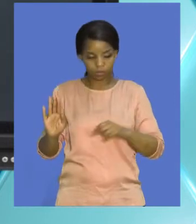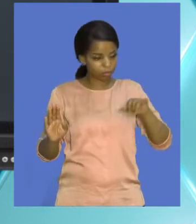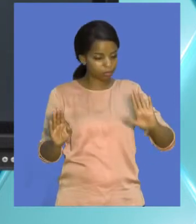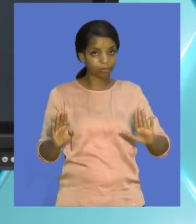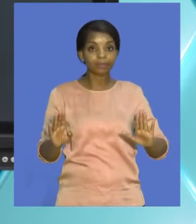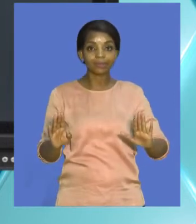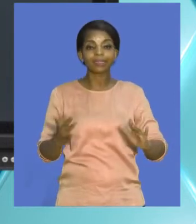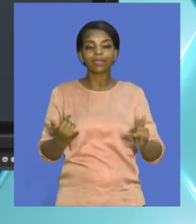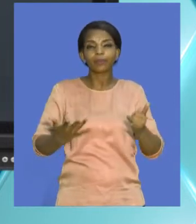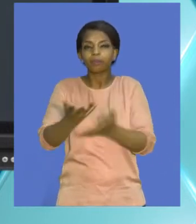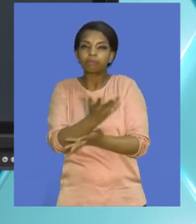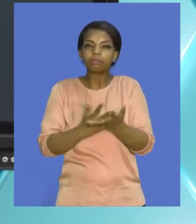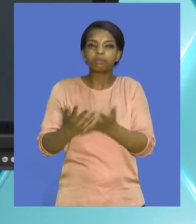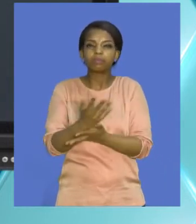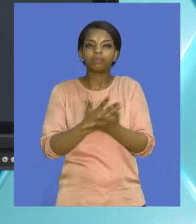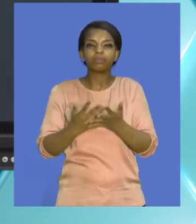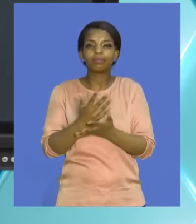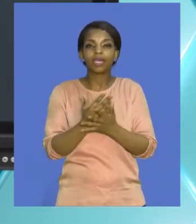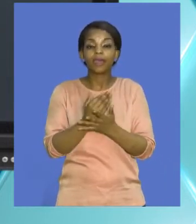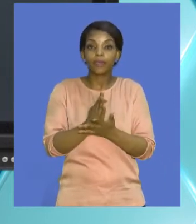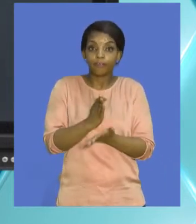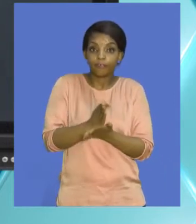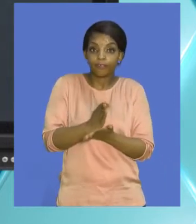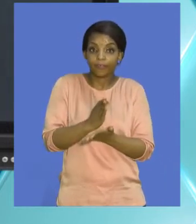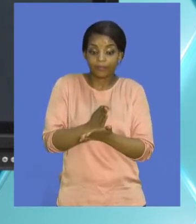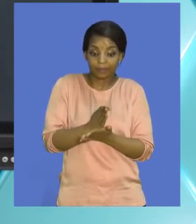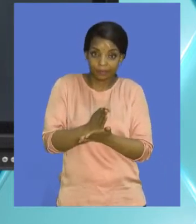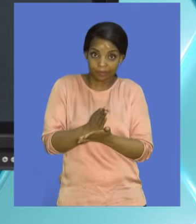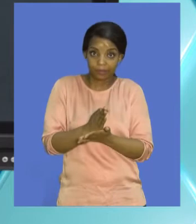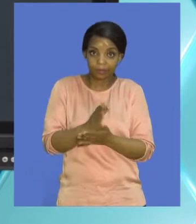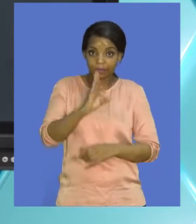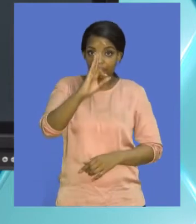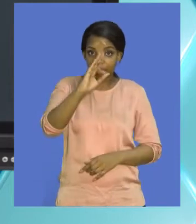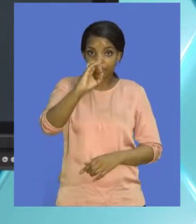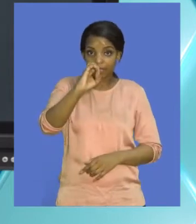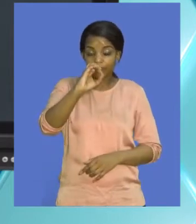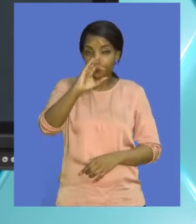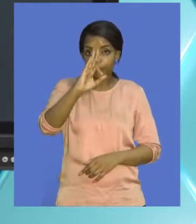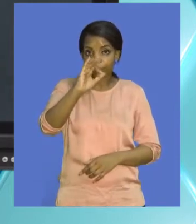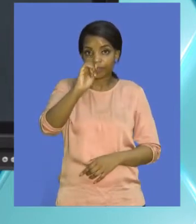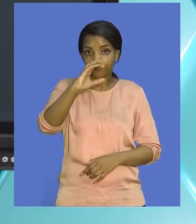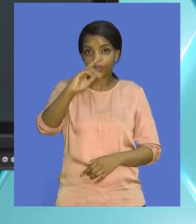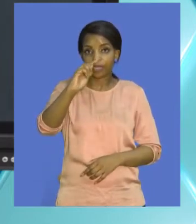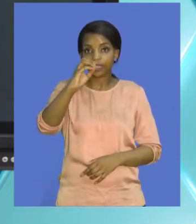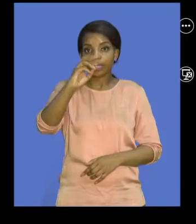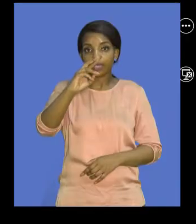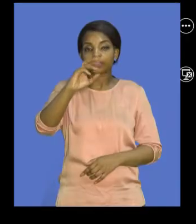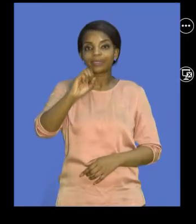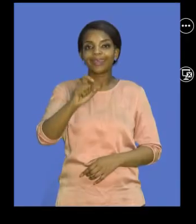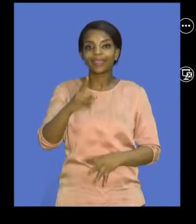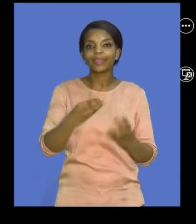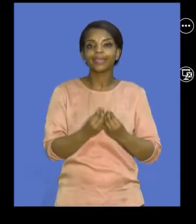we are essentially referring to the physical quantities. So those physical quantities can either be